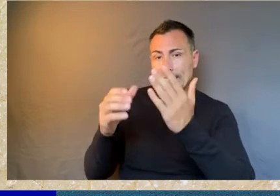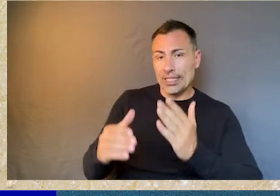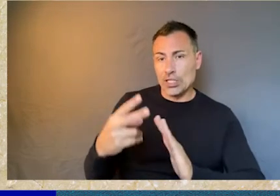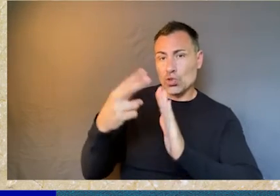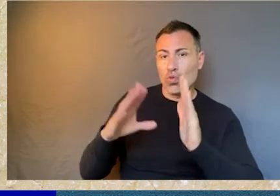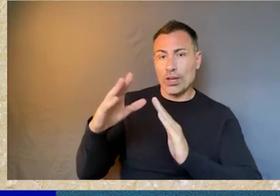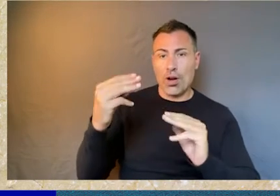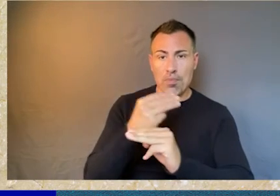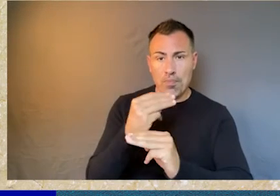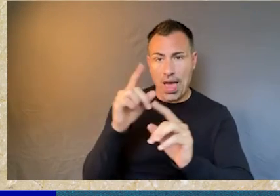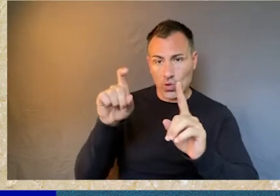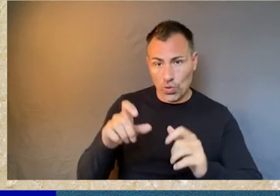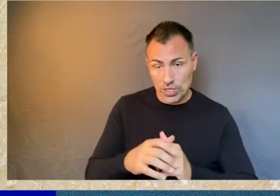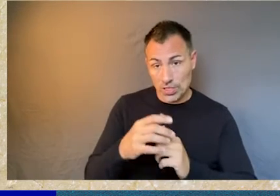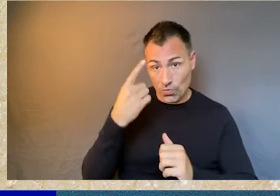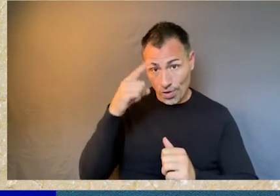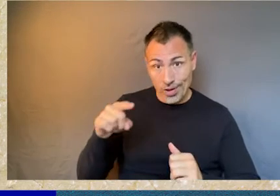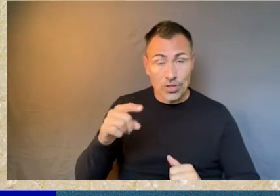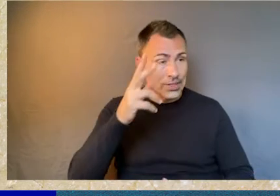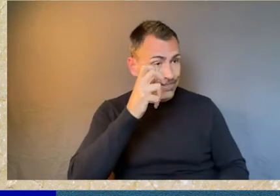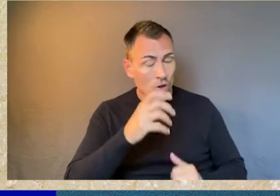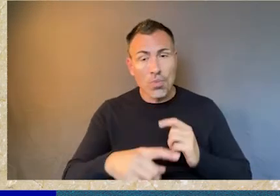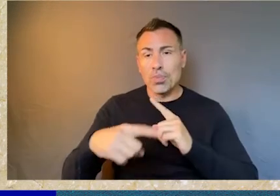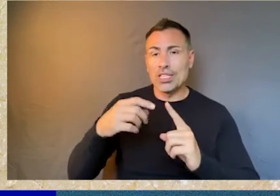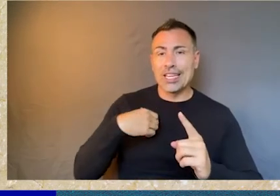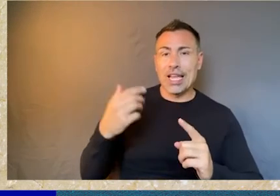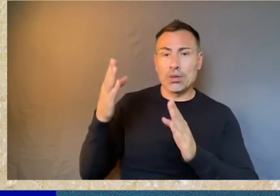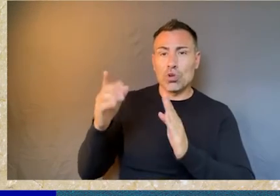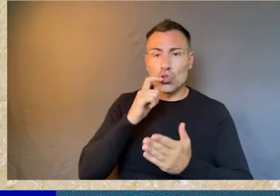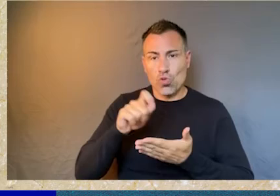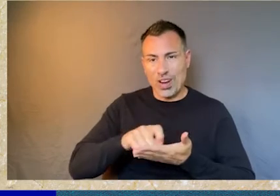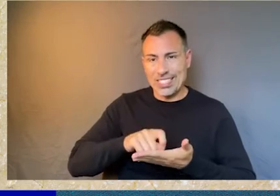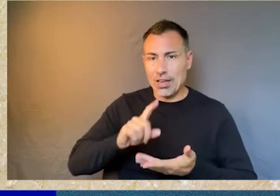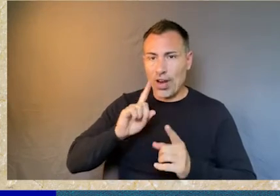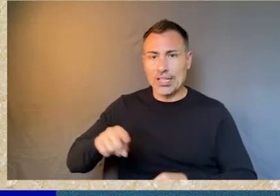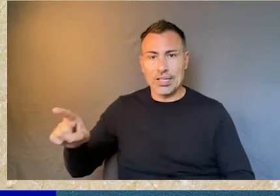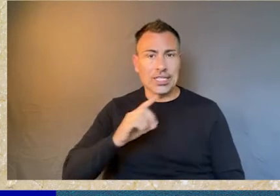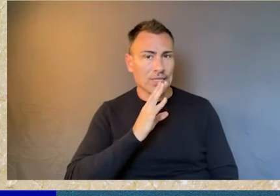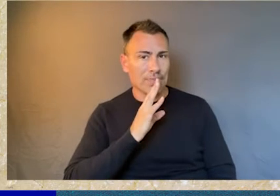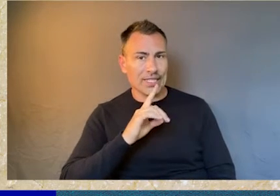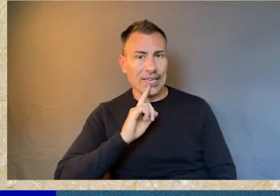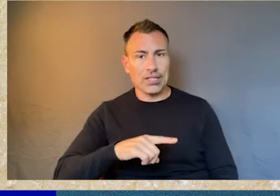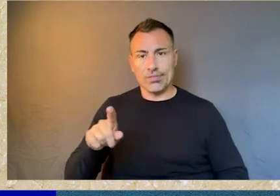a scribe for writing portions of exams to physically write down her answer that she verbally gives the scribe.